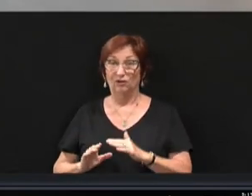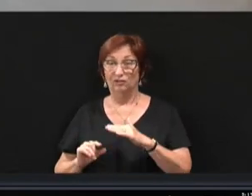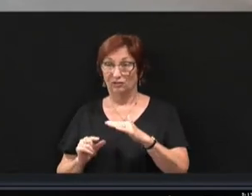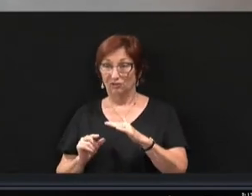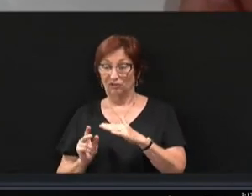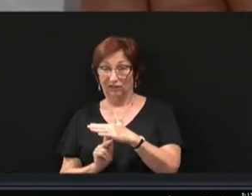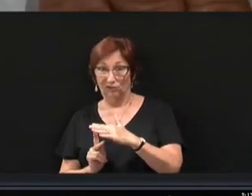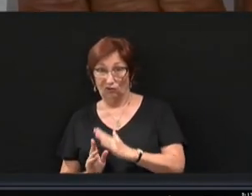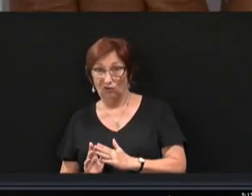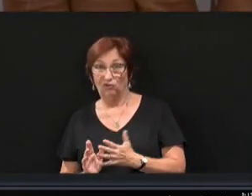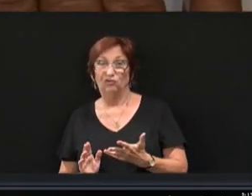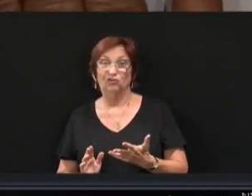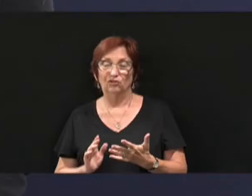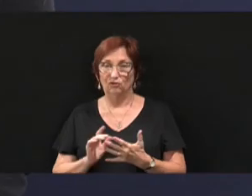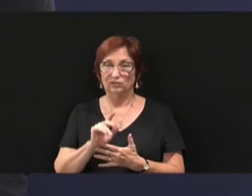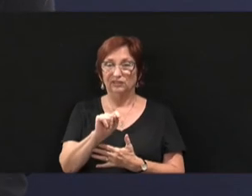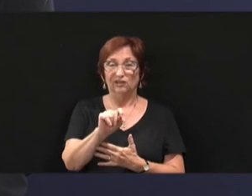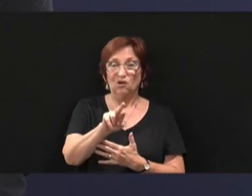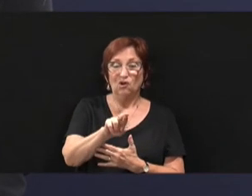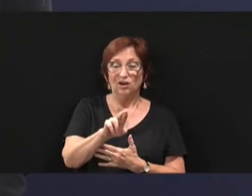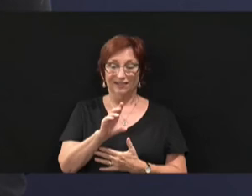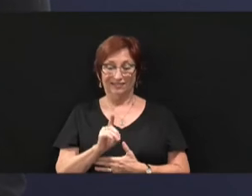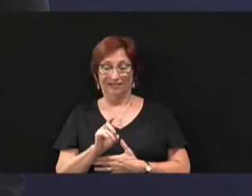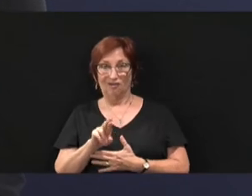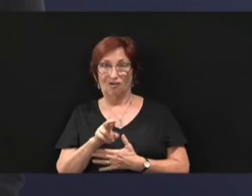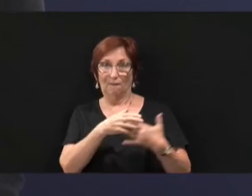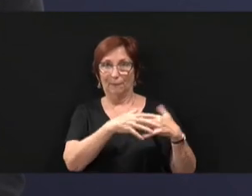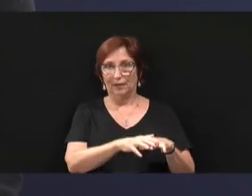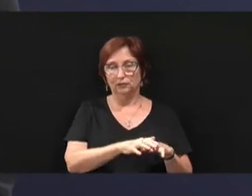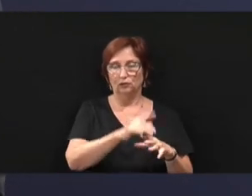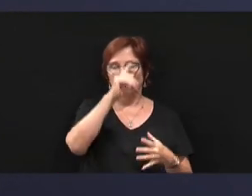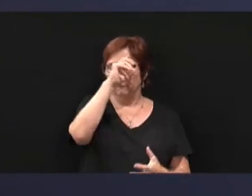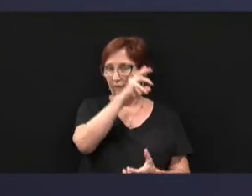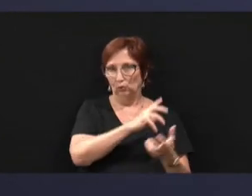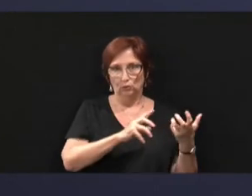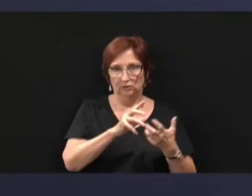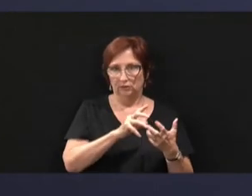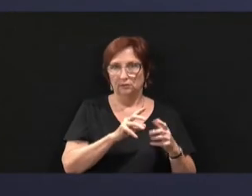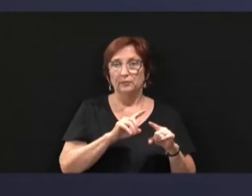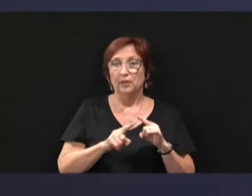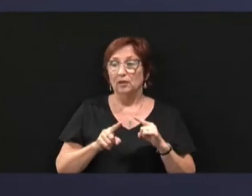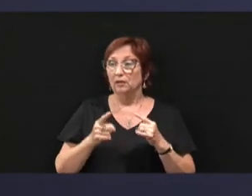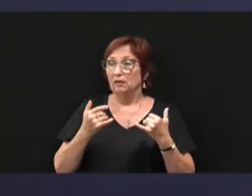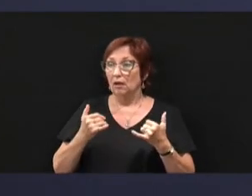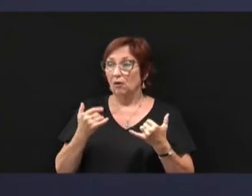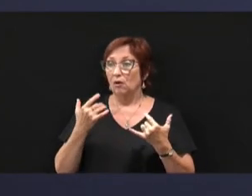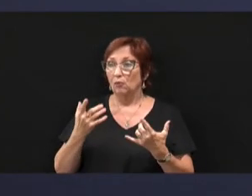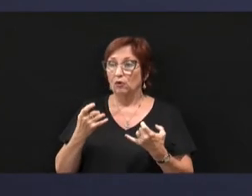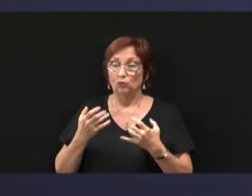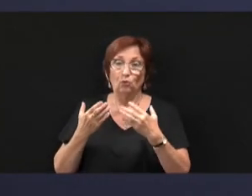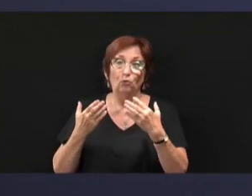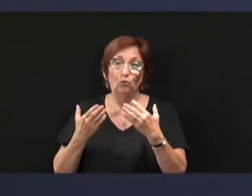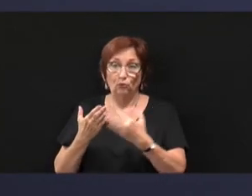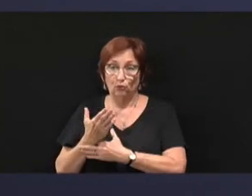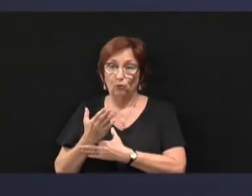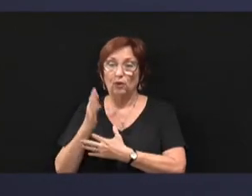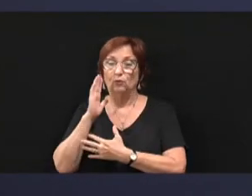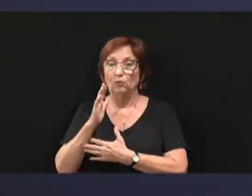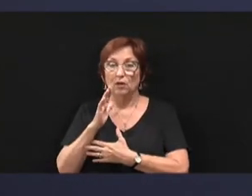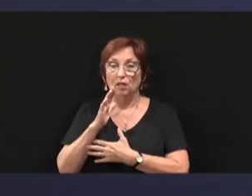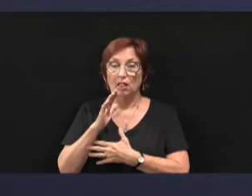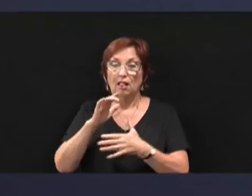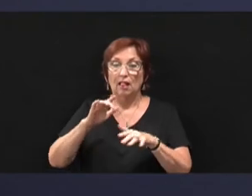are confusing. What I'm going to have you do now is we're going to go through and we're going to